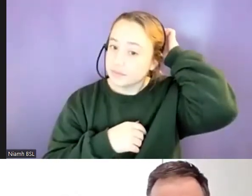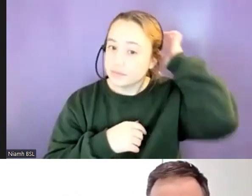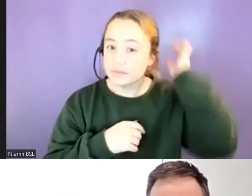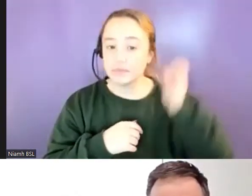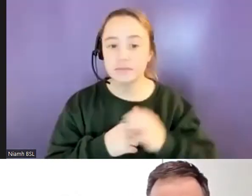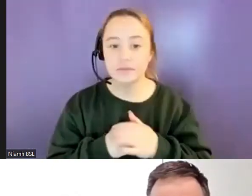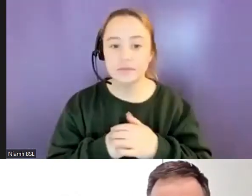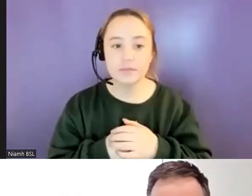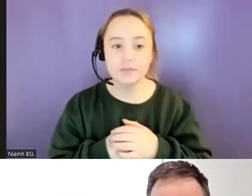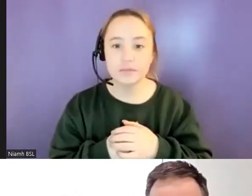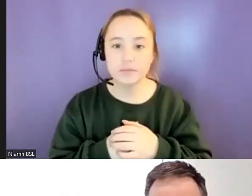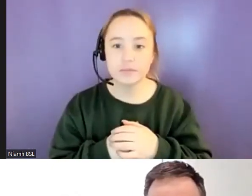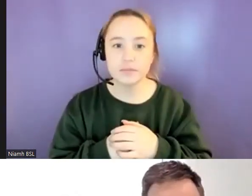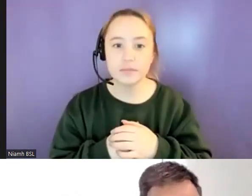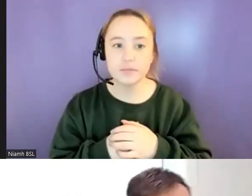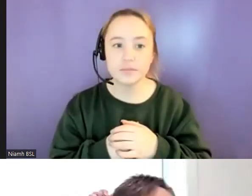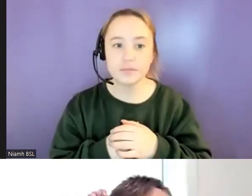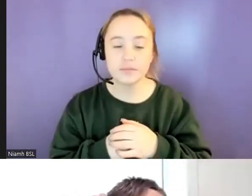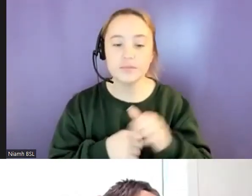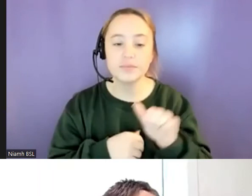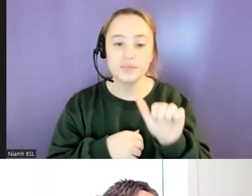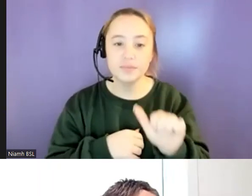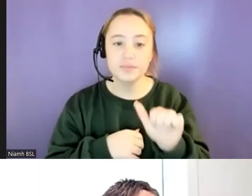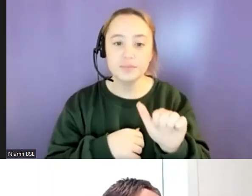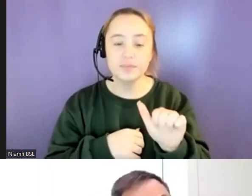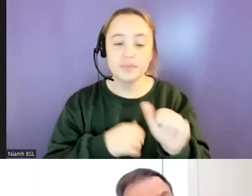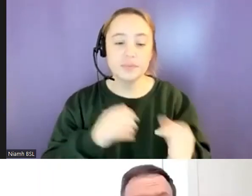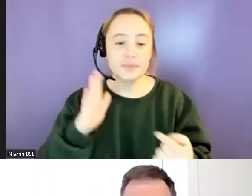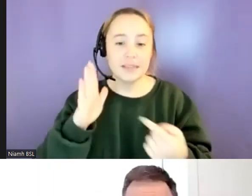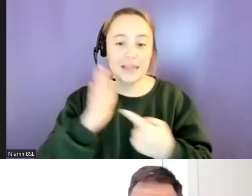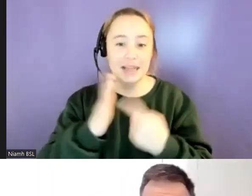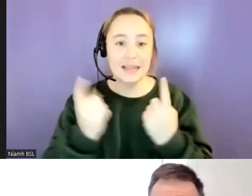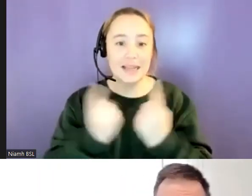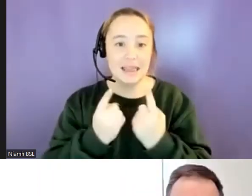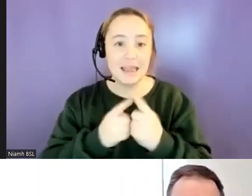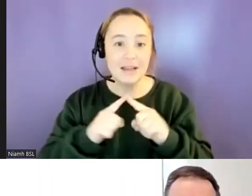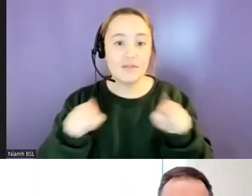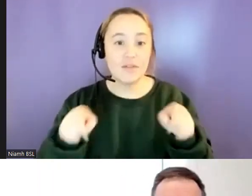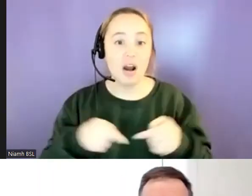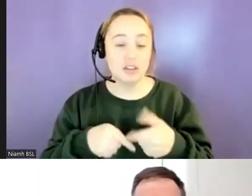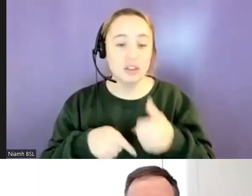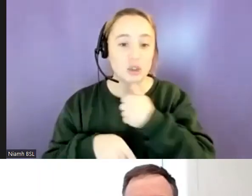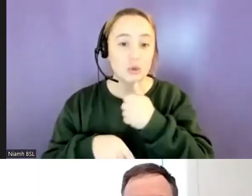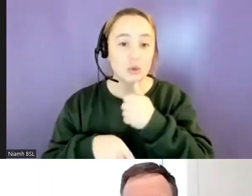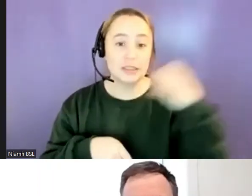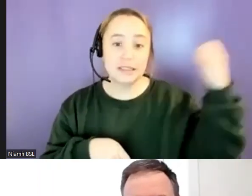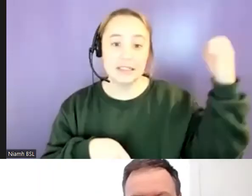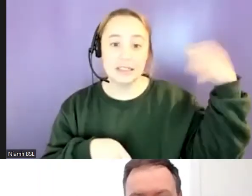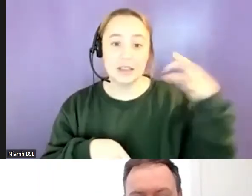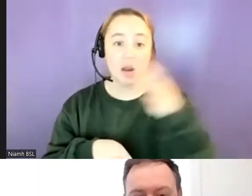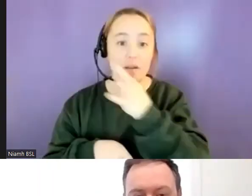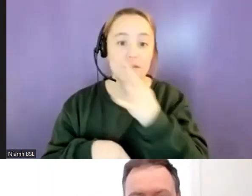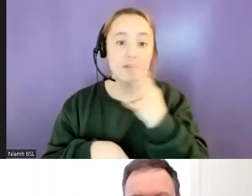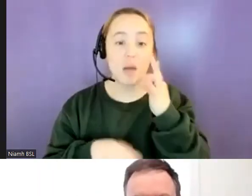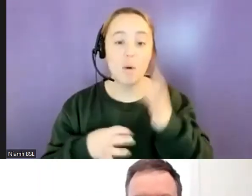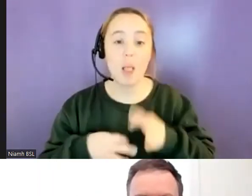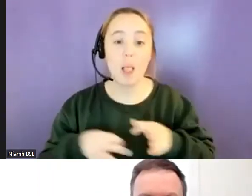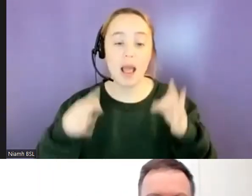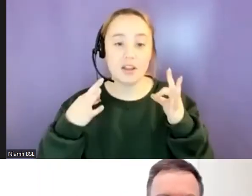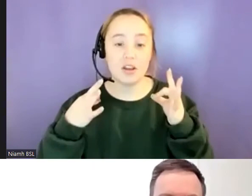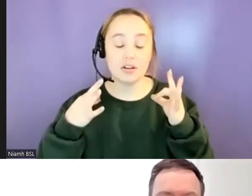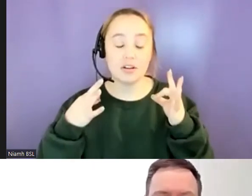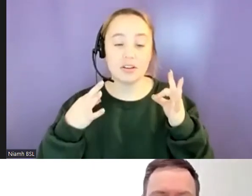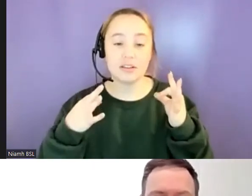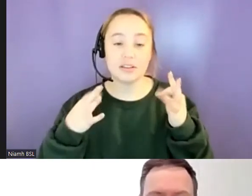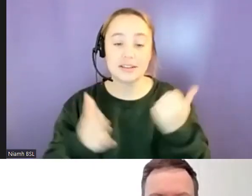like to say that's kind of the key thing with us about the Sunflower Lanyard scheme. So it's a really great way